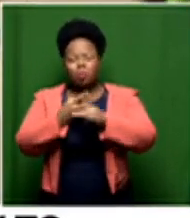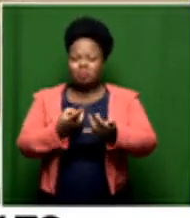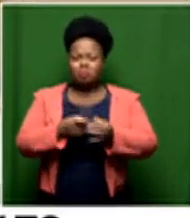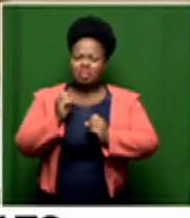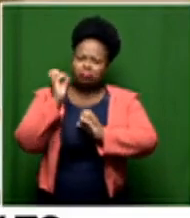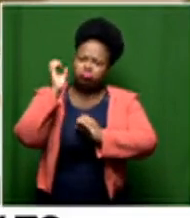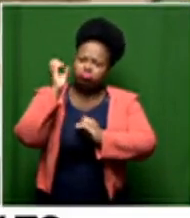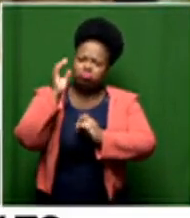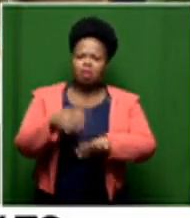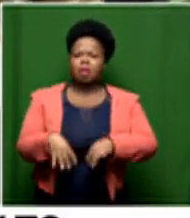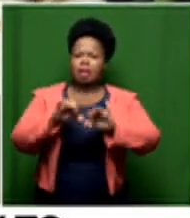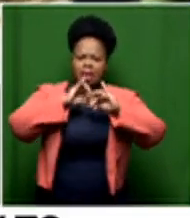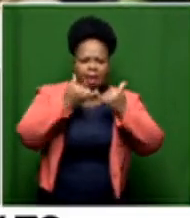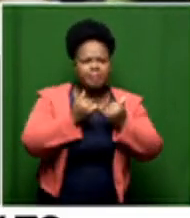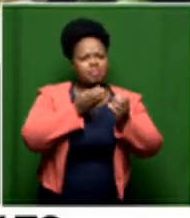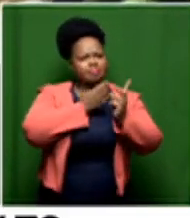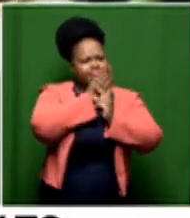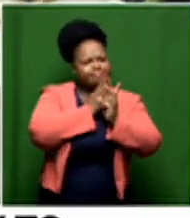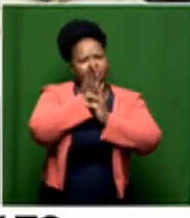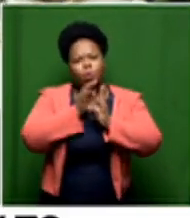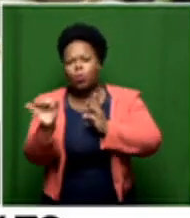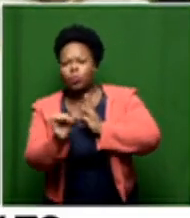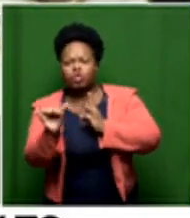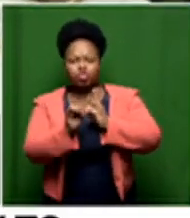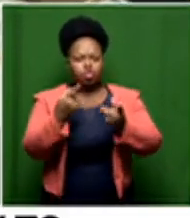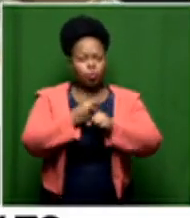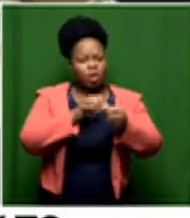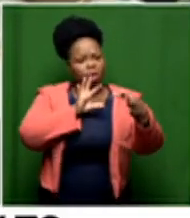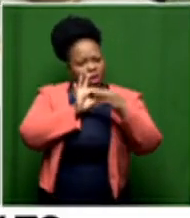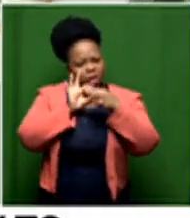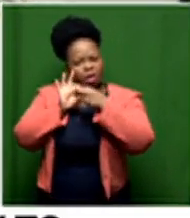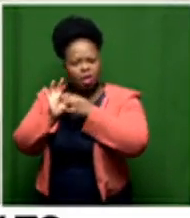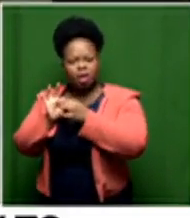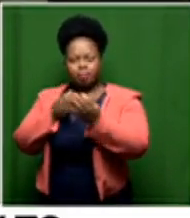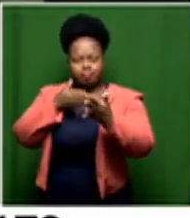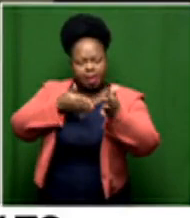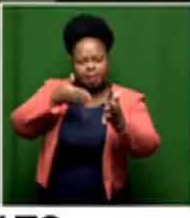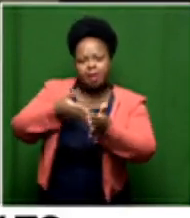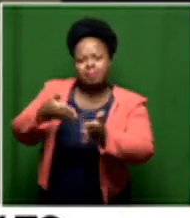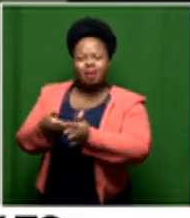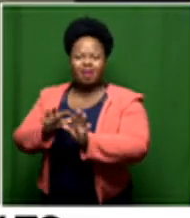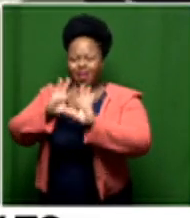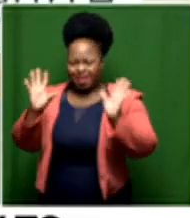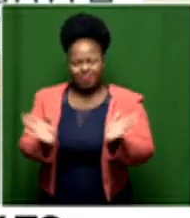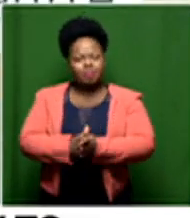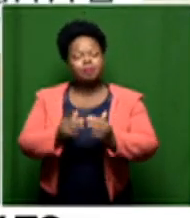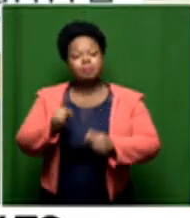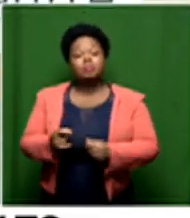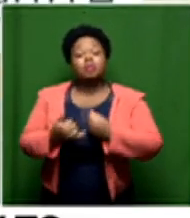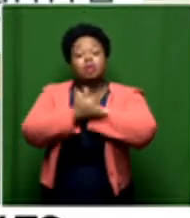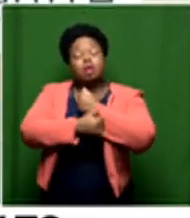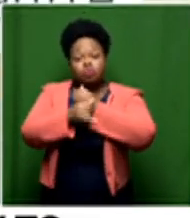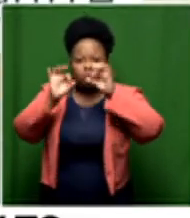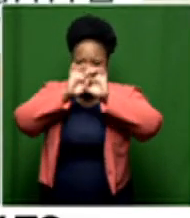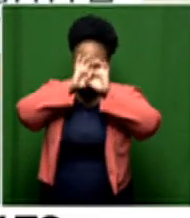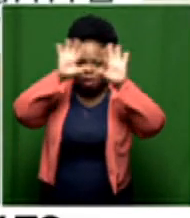we are negotiating with, these are the vaccines that we are considering, these are the obstacles, etc. Take the country